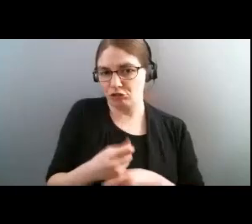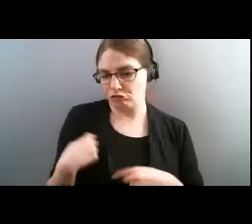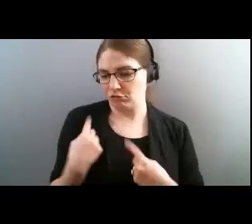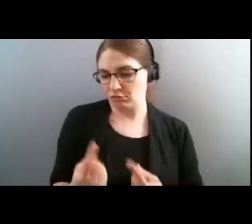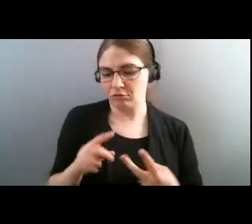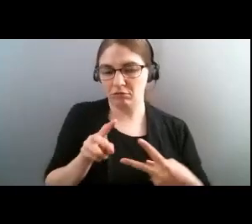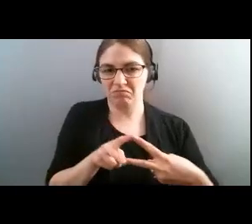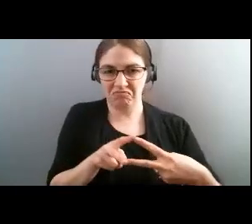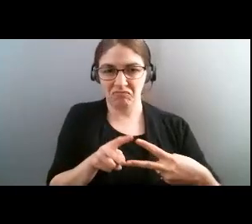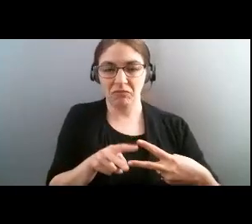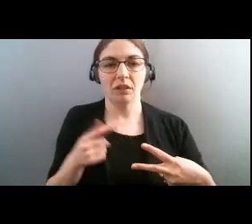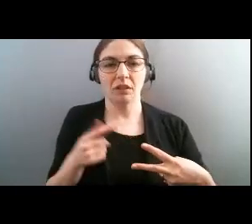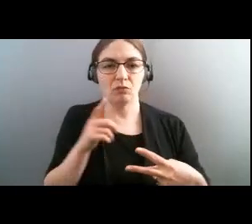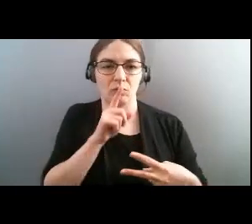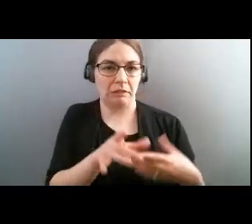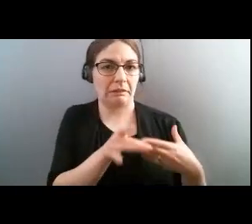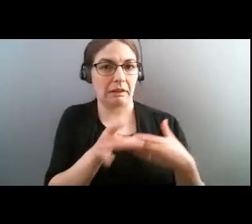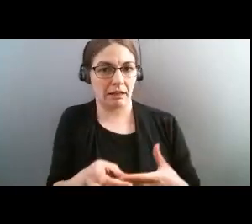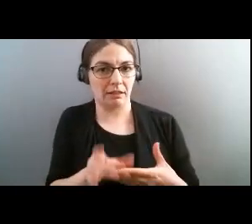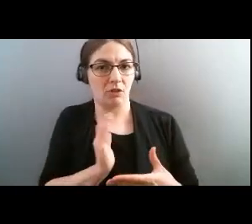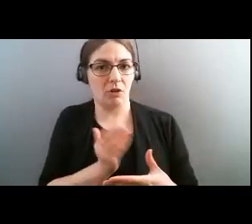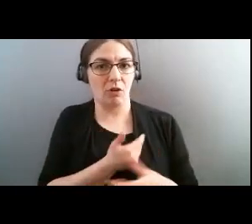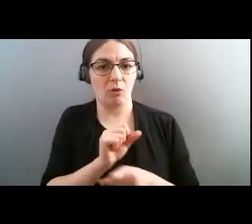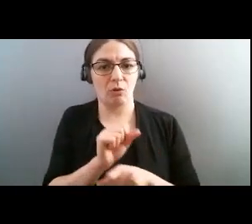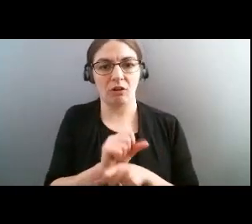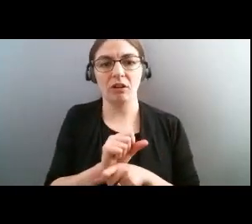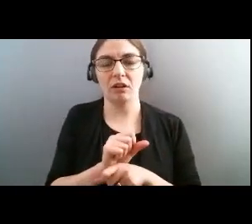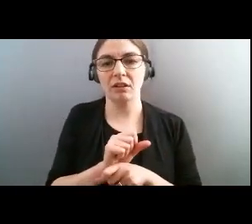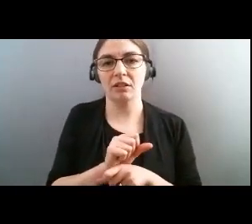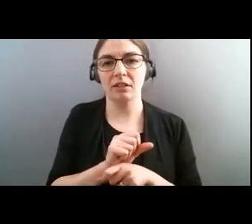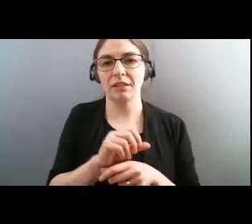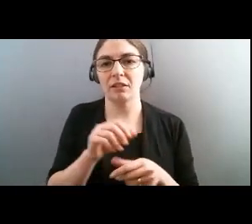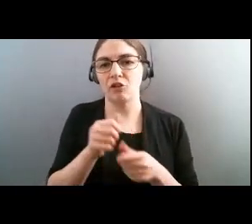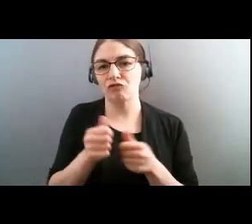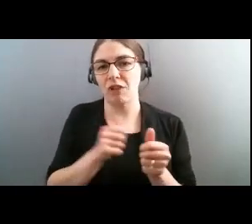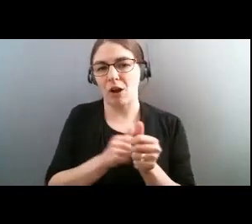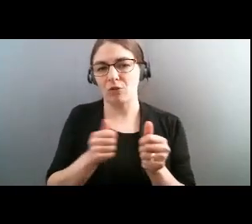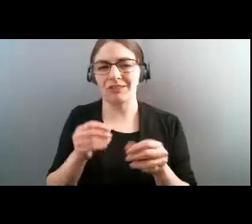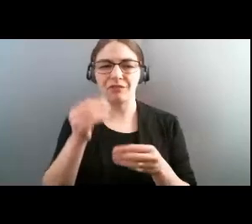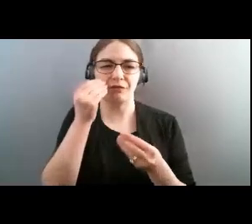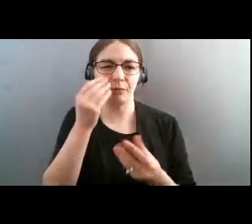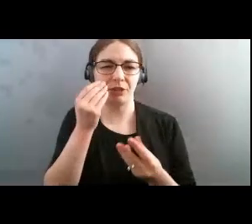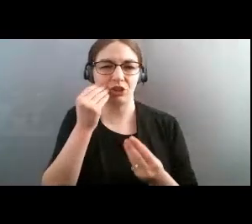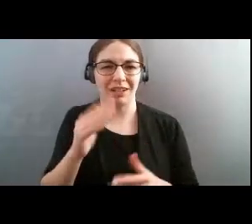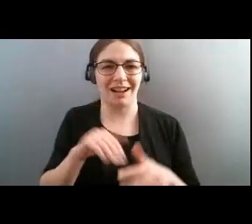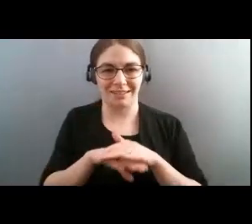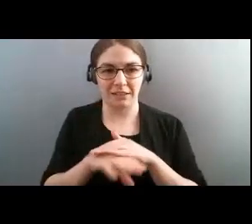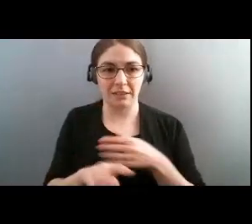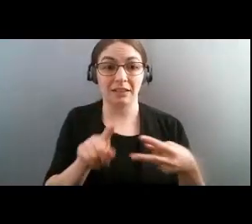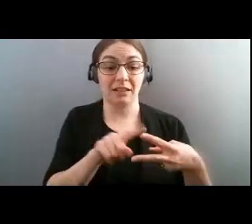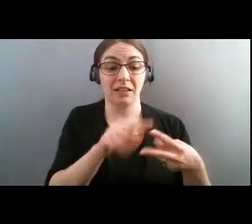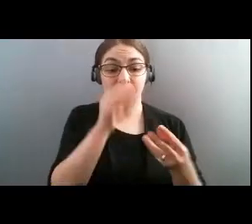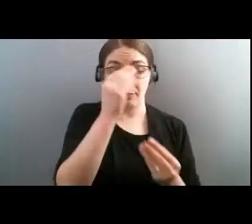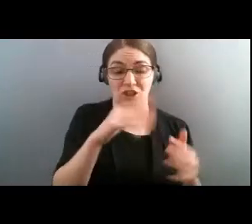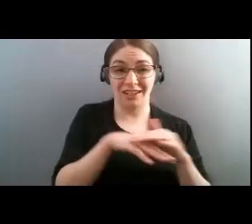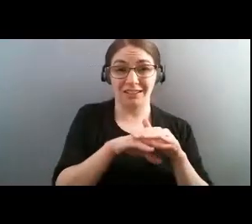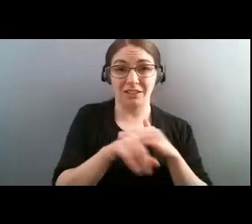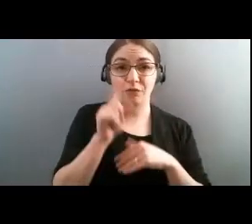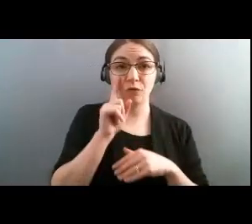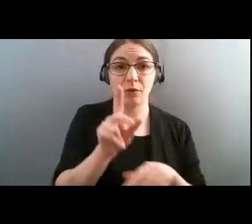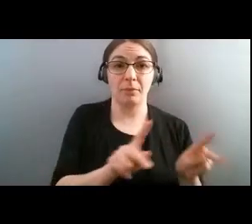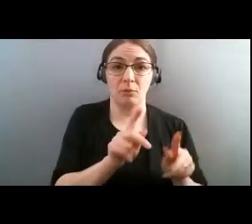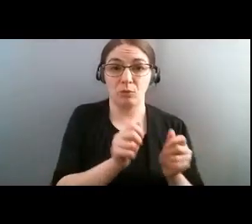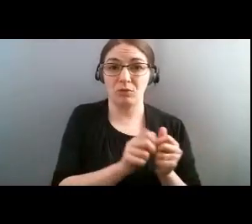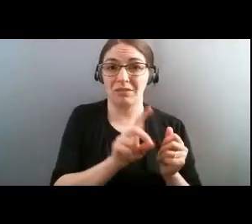been, a guiding light for our work around information access. That's the information access for people with disabilities and their family